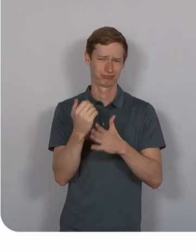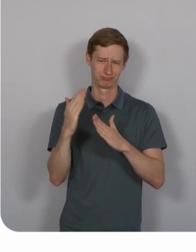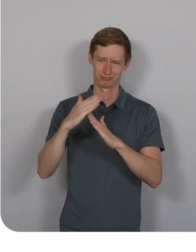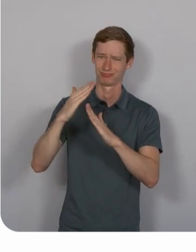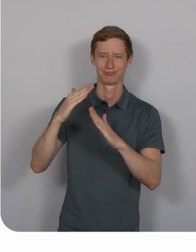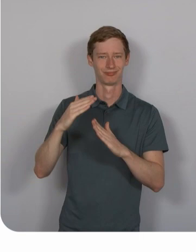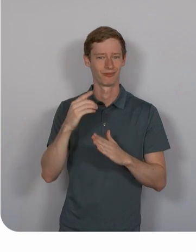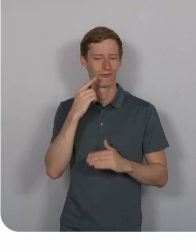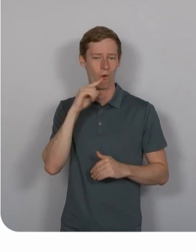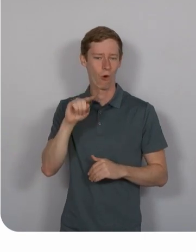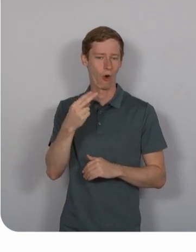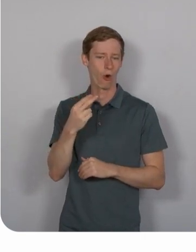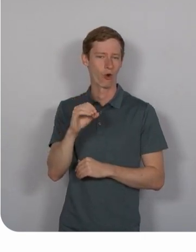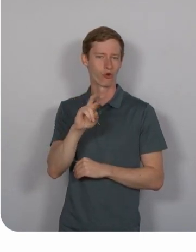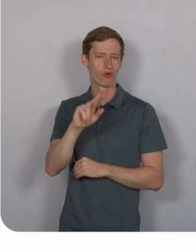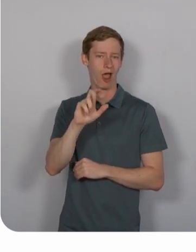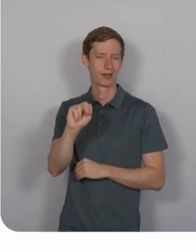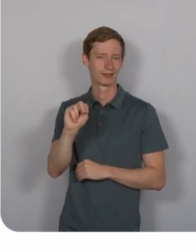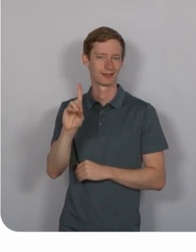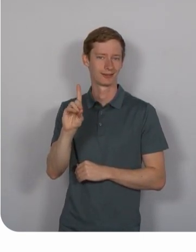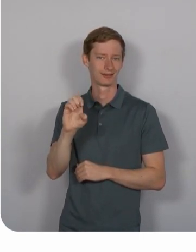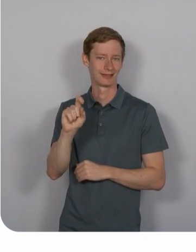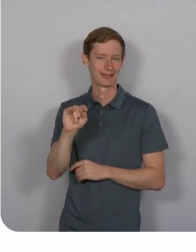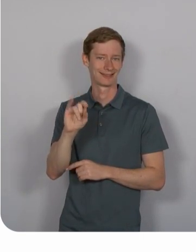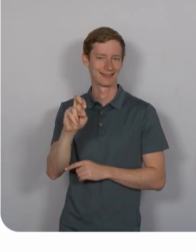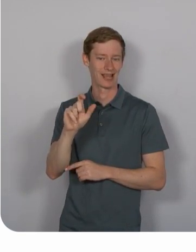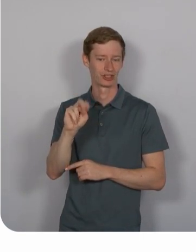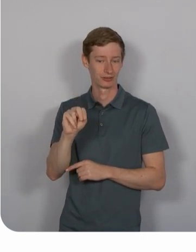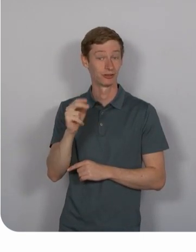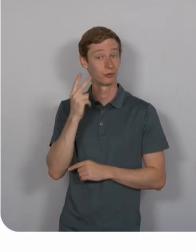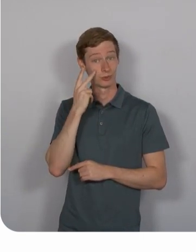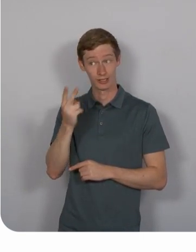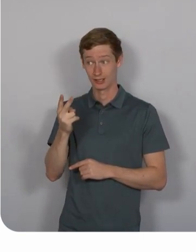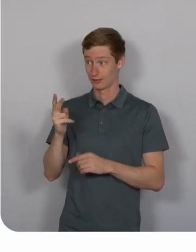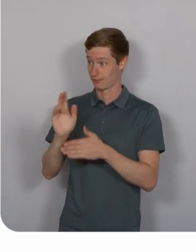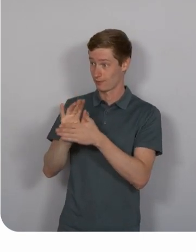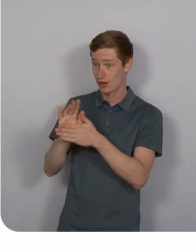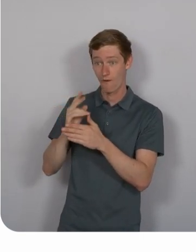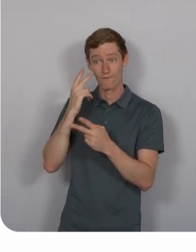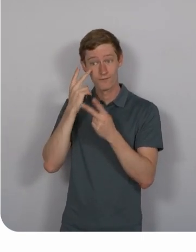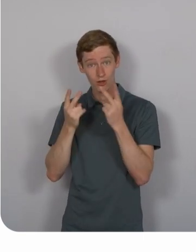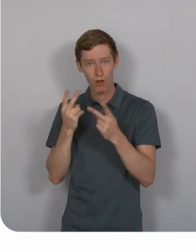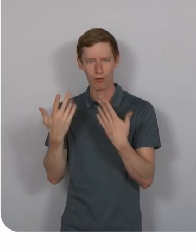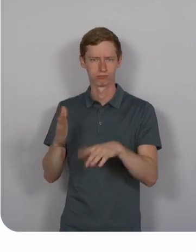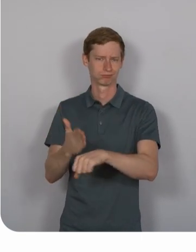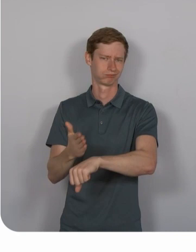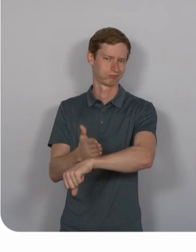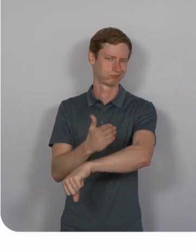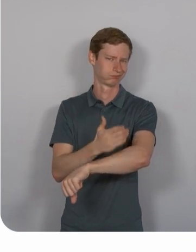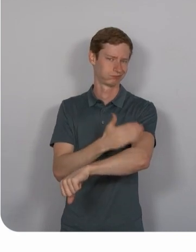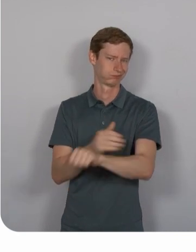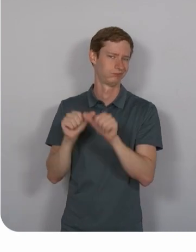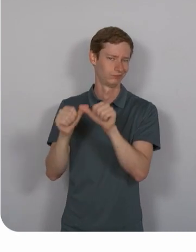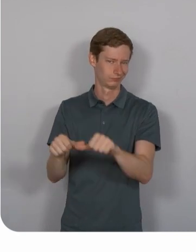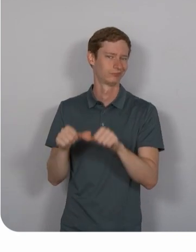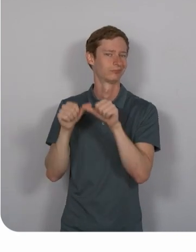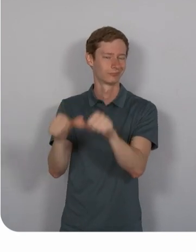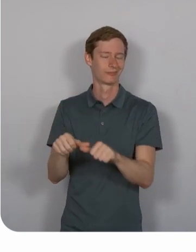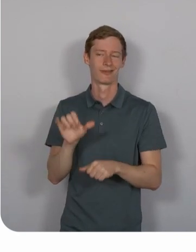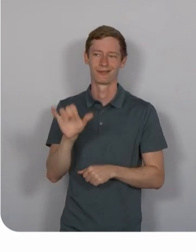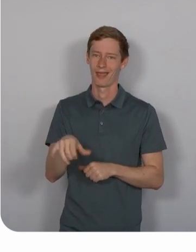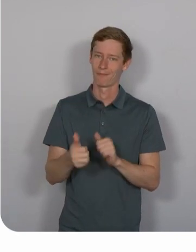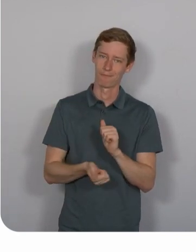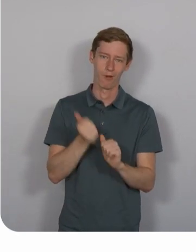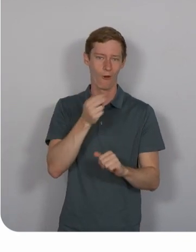destinations. As you can see, the visuals continue making big steps up, and these are just some of the most fun